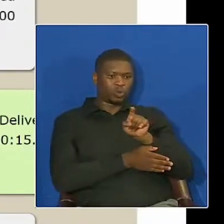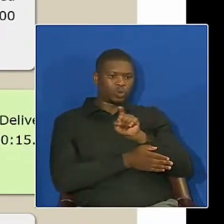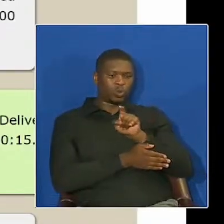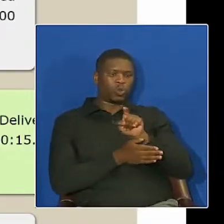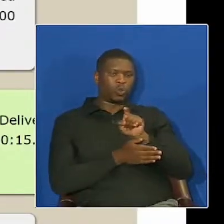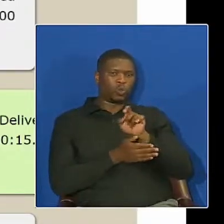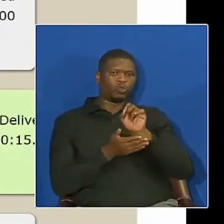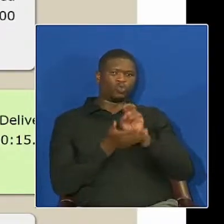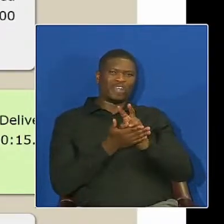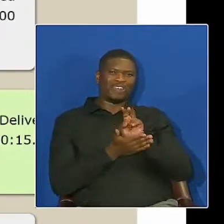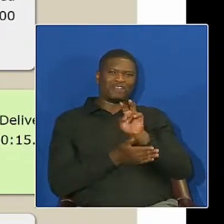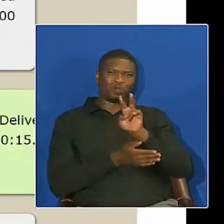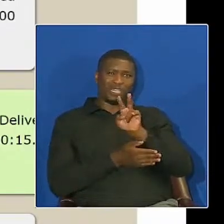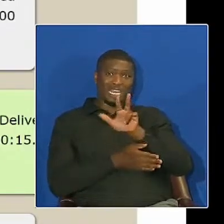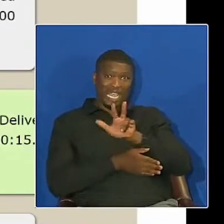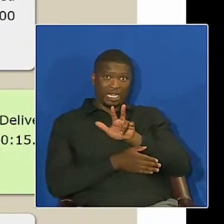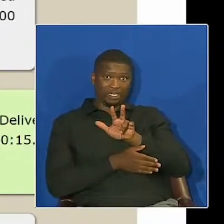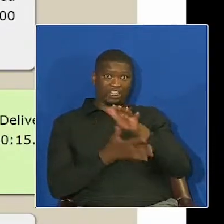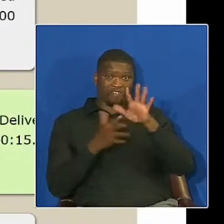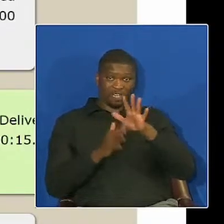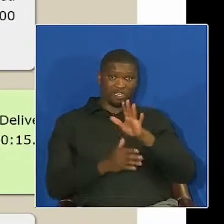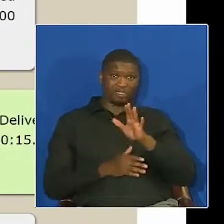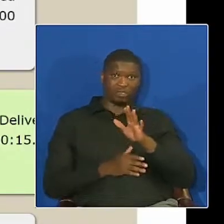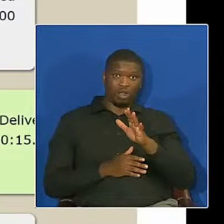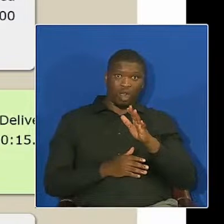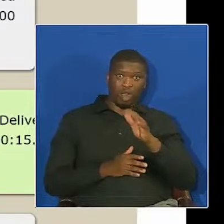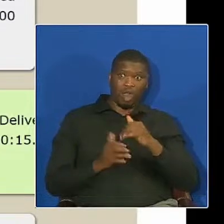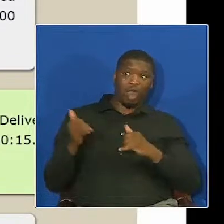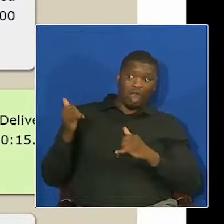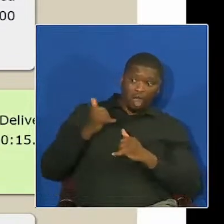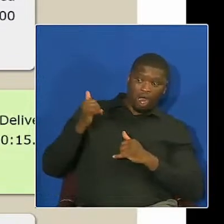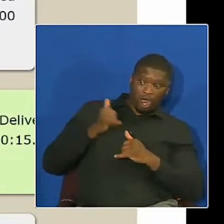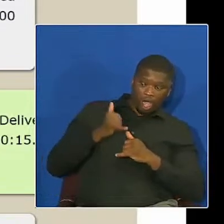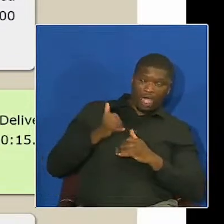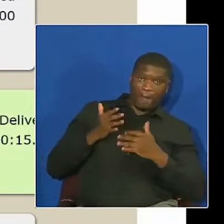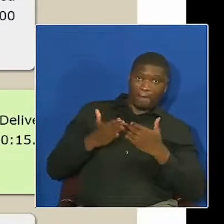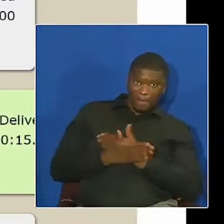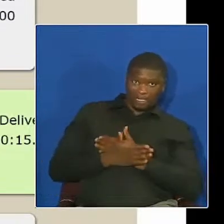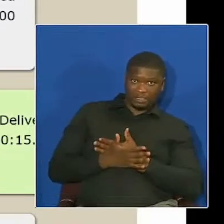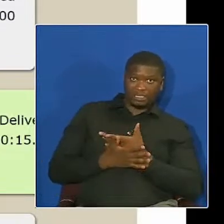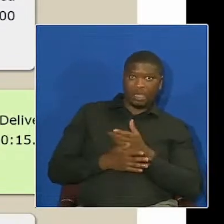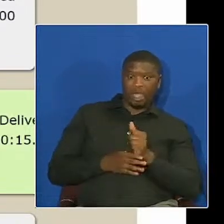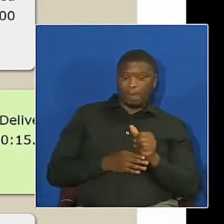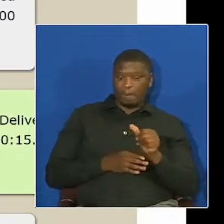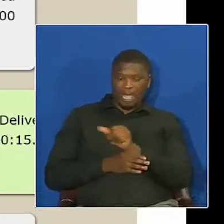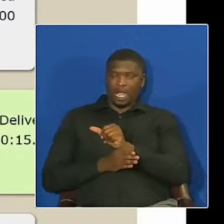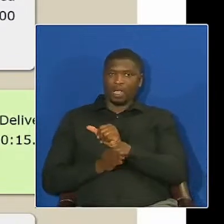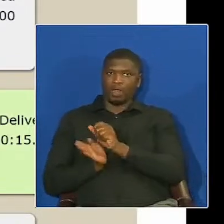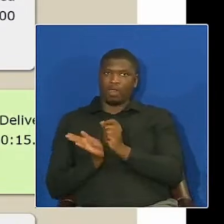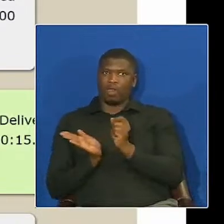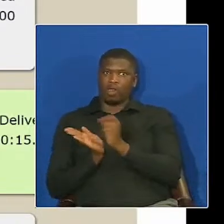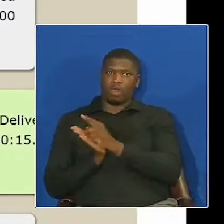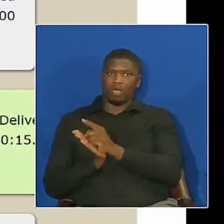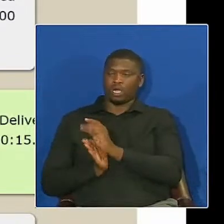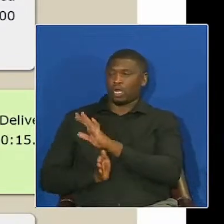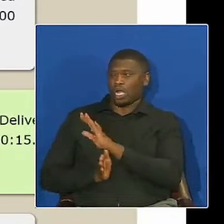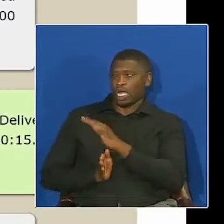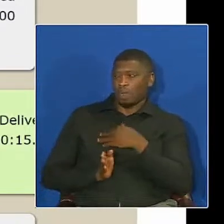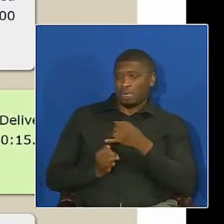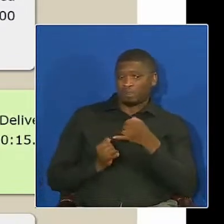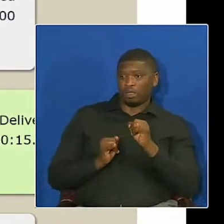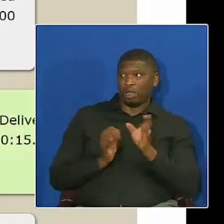And then Mr. Brown responding after those missed calls with a message, small session